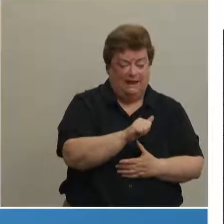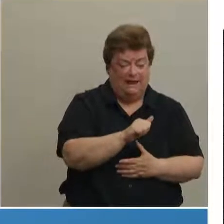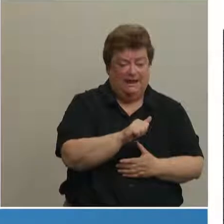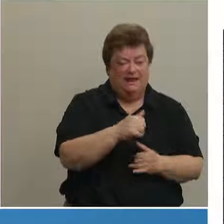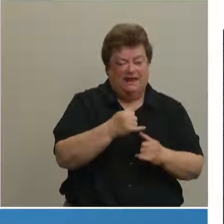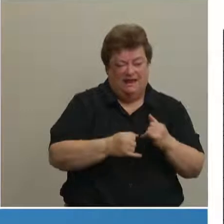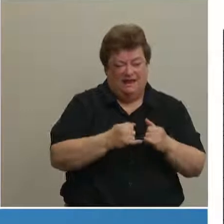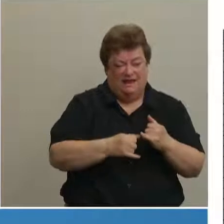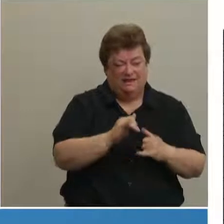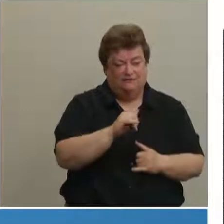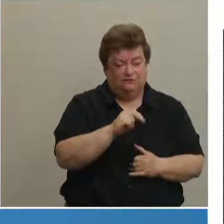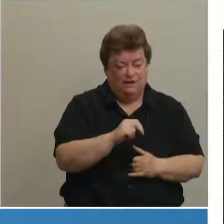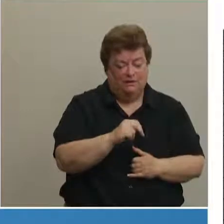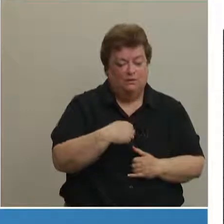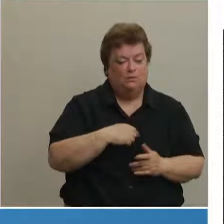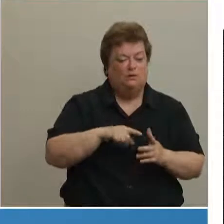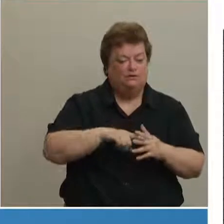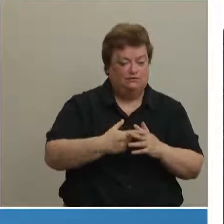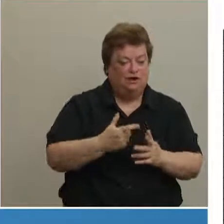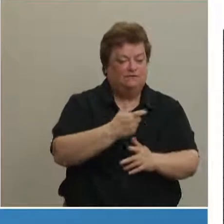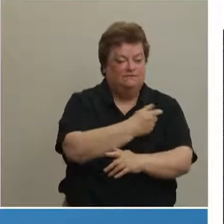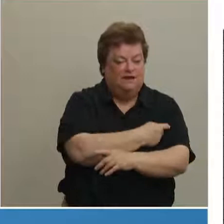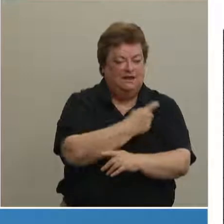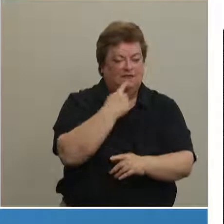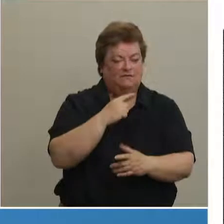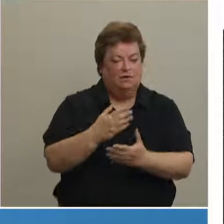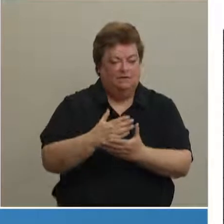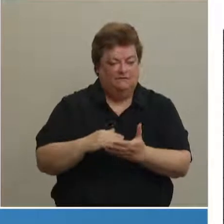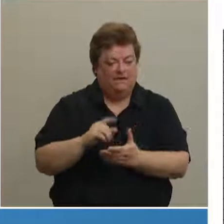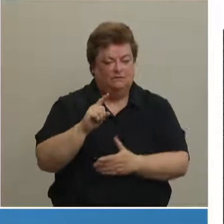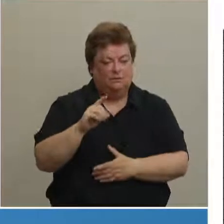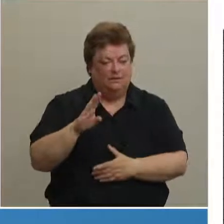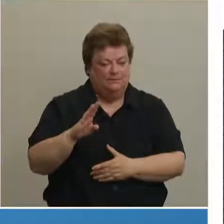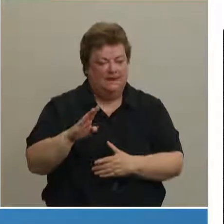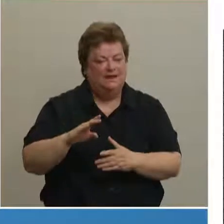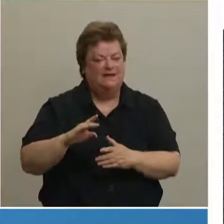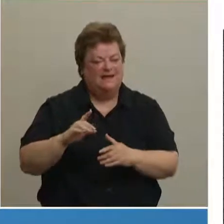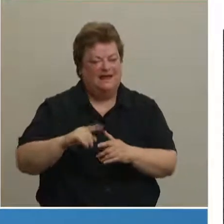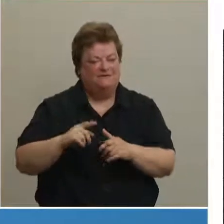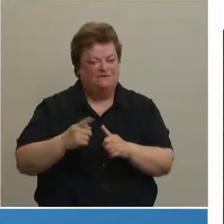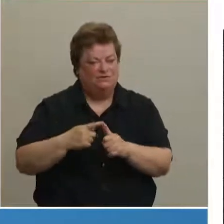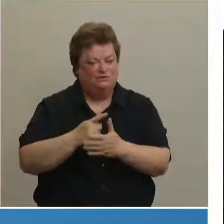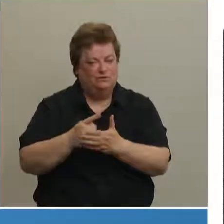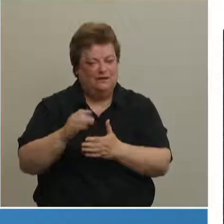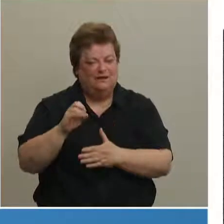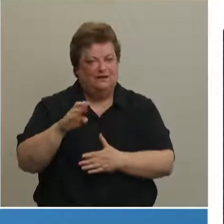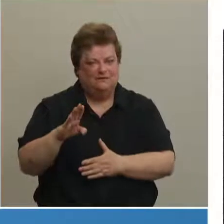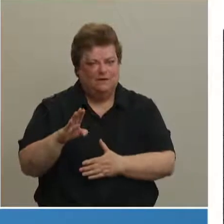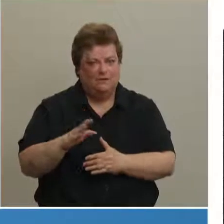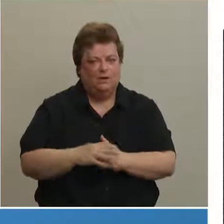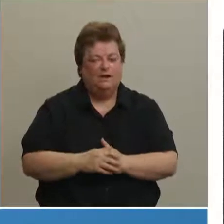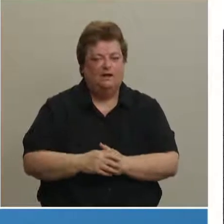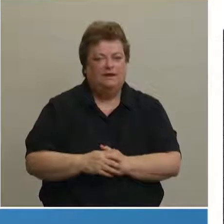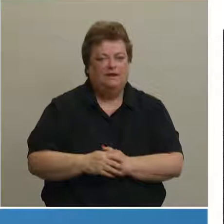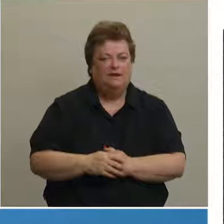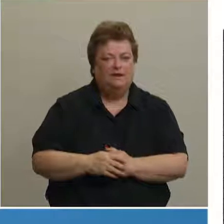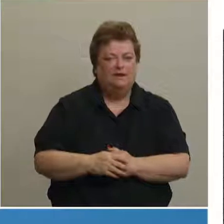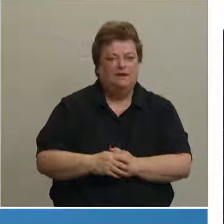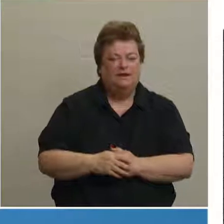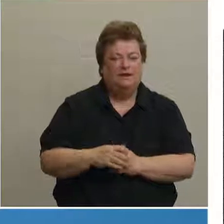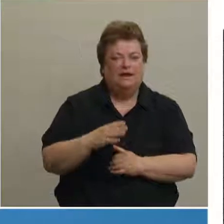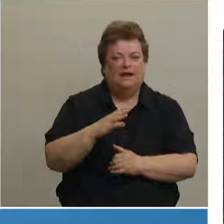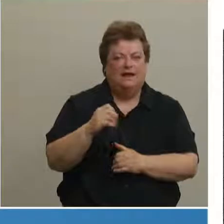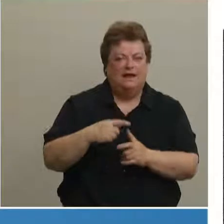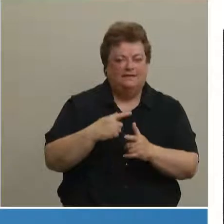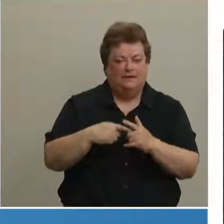end of January, we started vaccination in Phase 1B since the first week of February, starting with 80+ population and